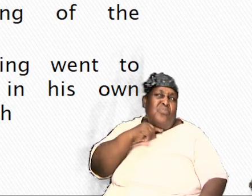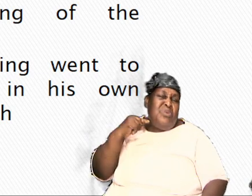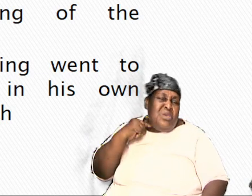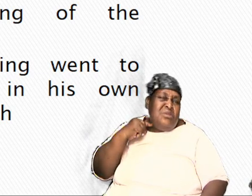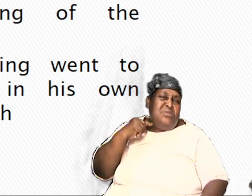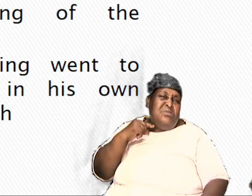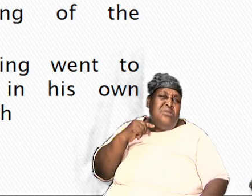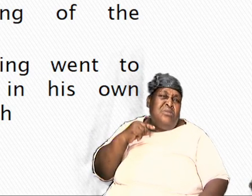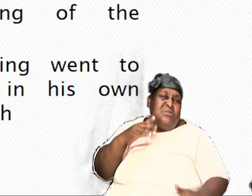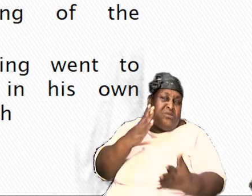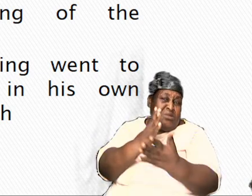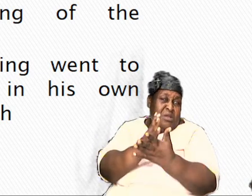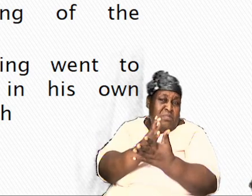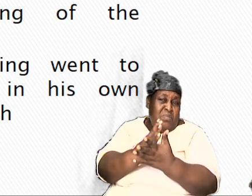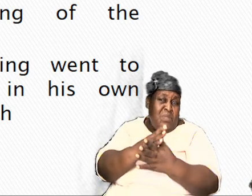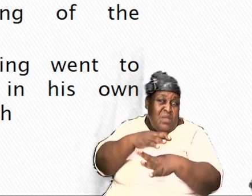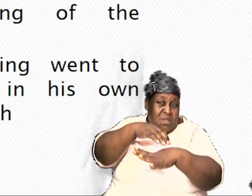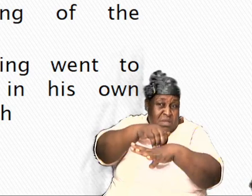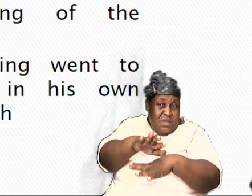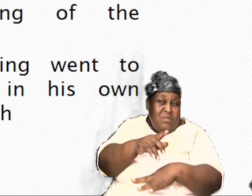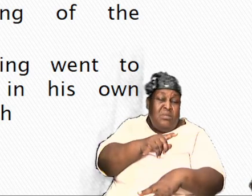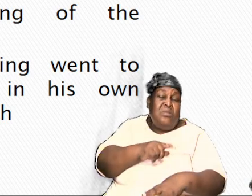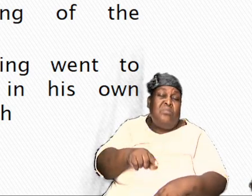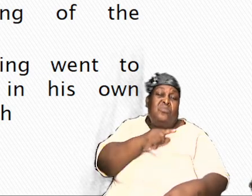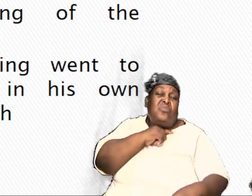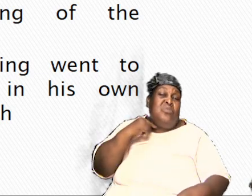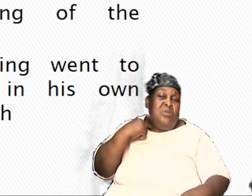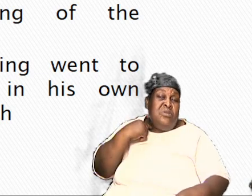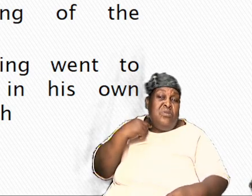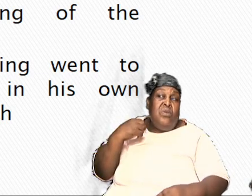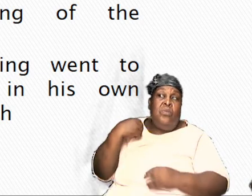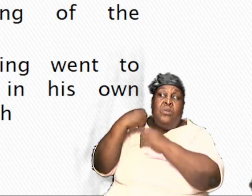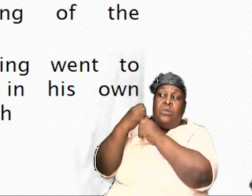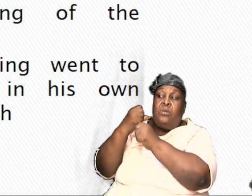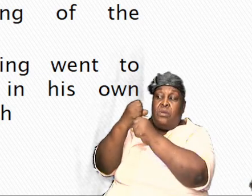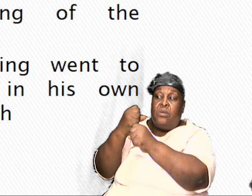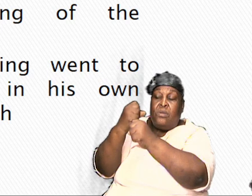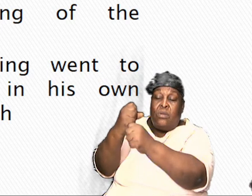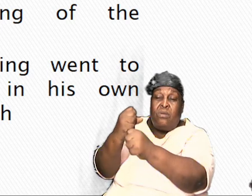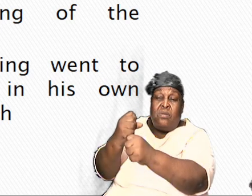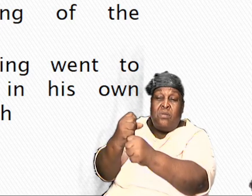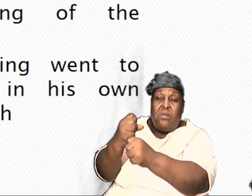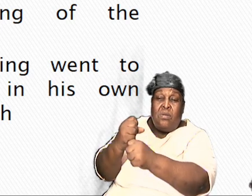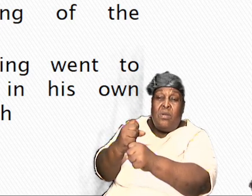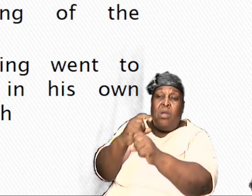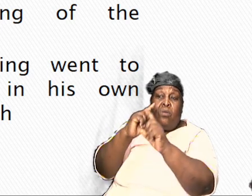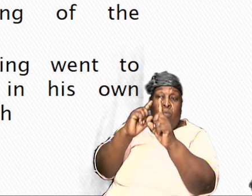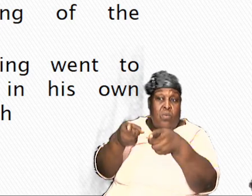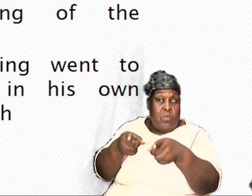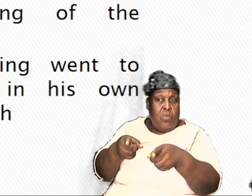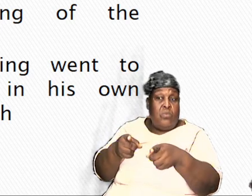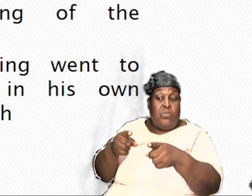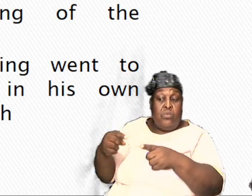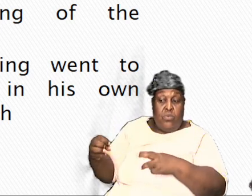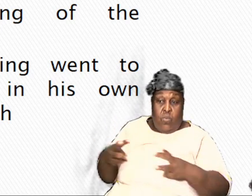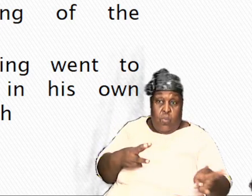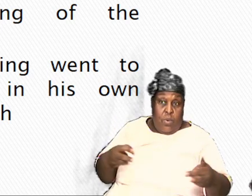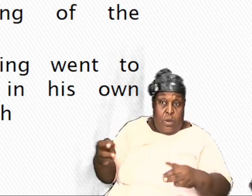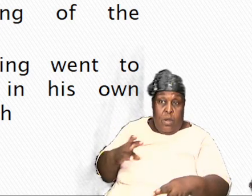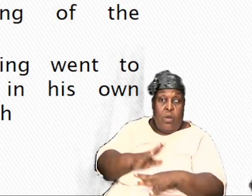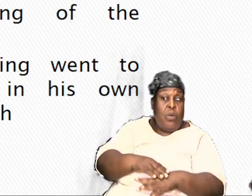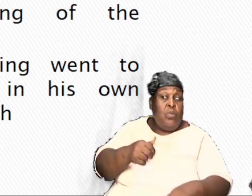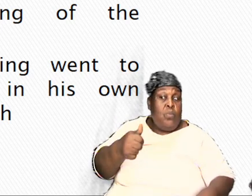back the priest and the ark of the covenant, and he went into battle on his own. I want us